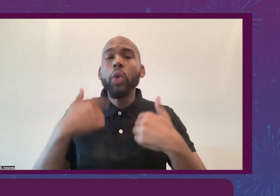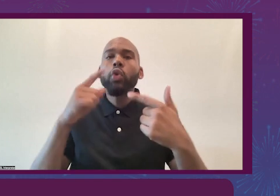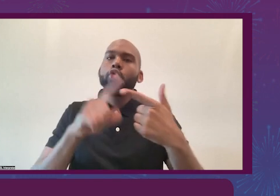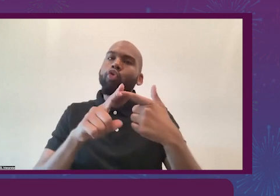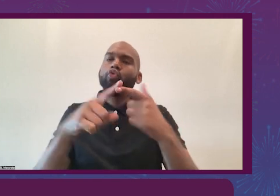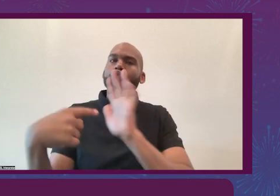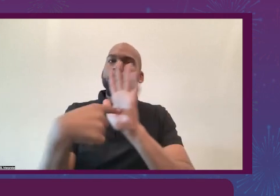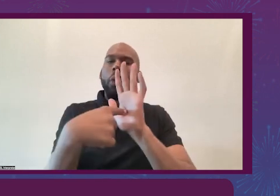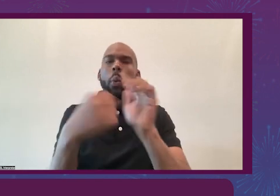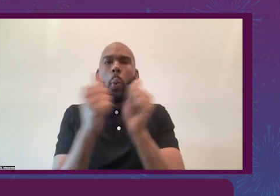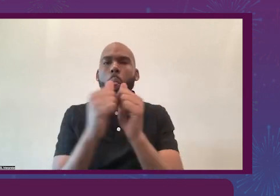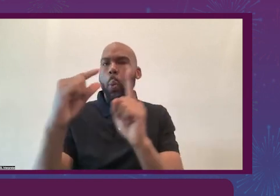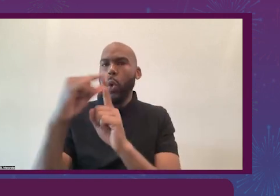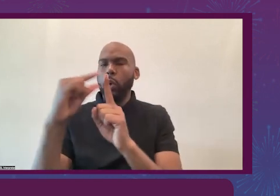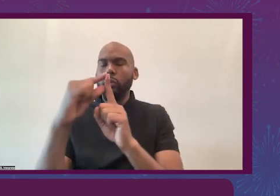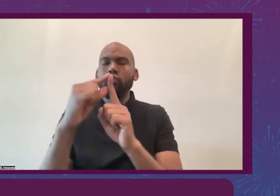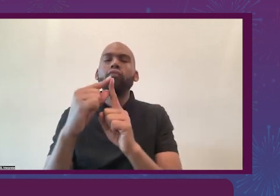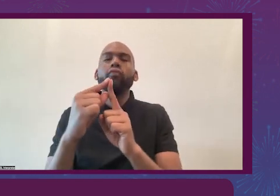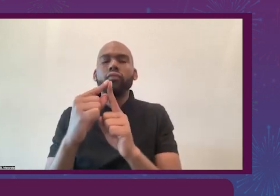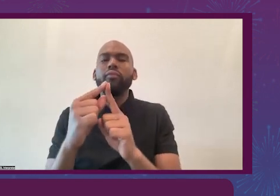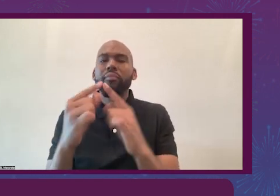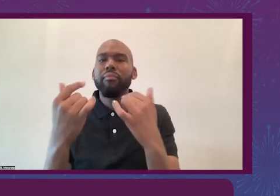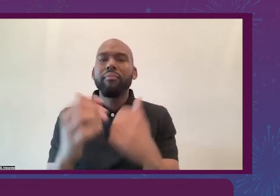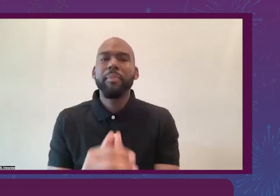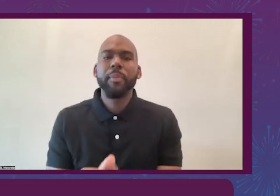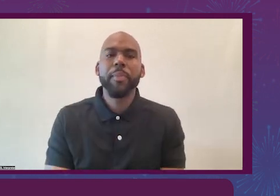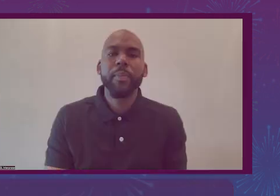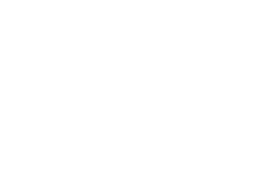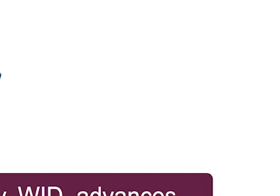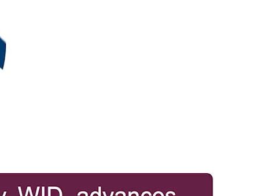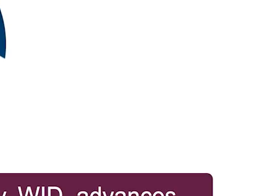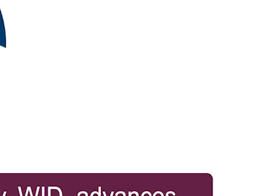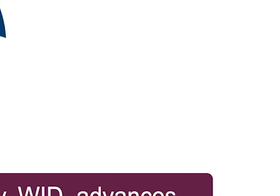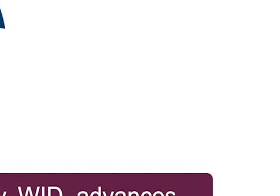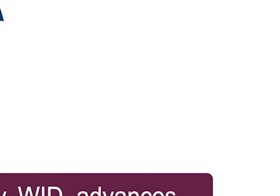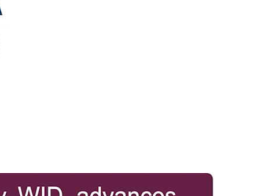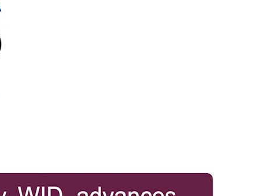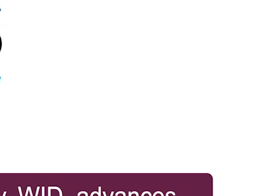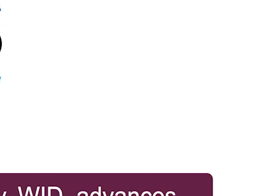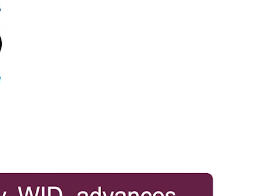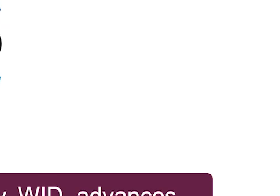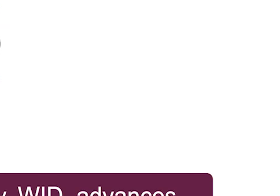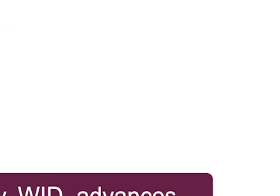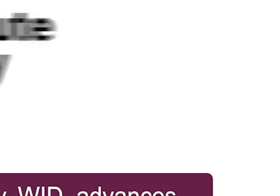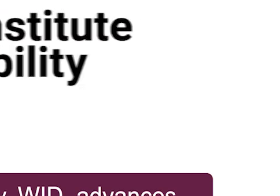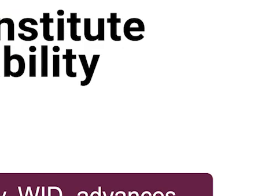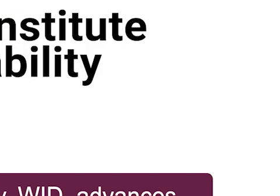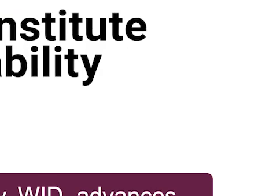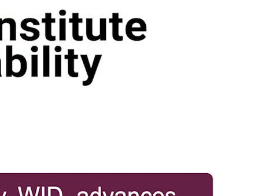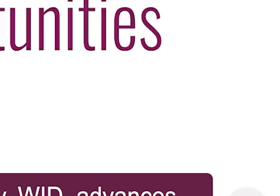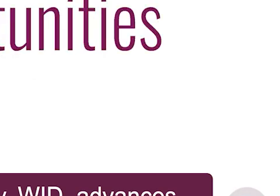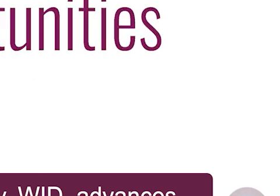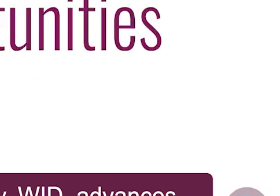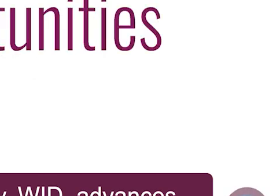with disabilities to accompany the words. Video appears and begins to play. The World Institute on Disability, WID,